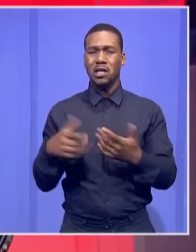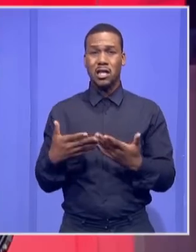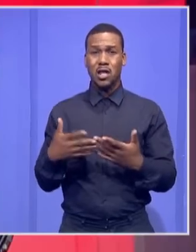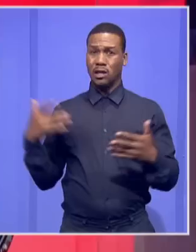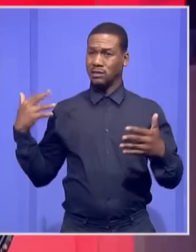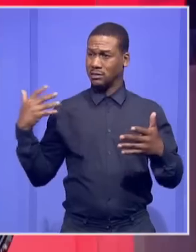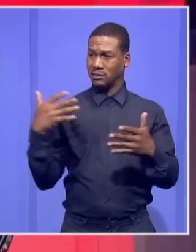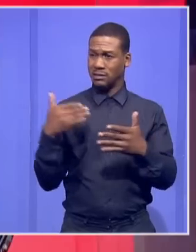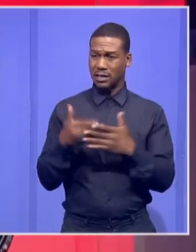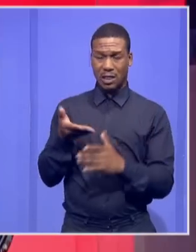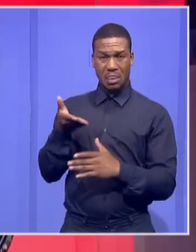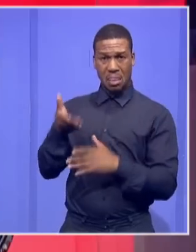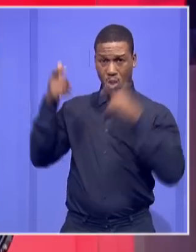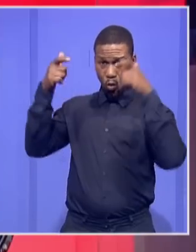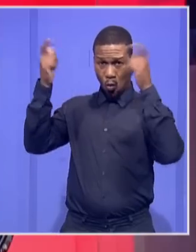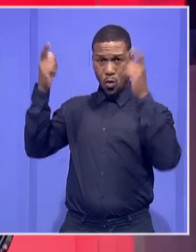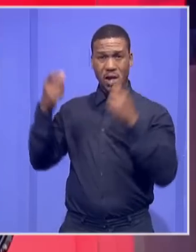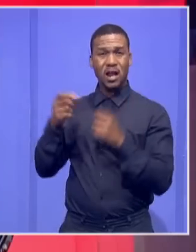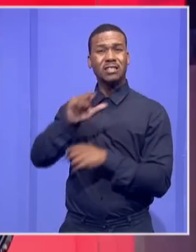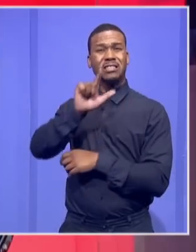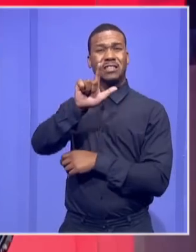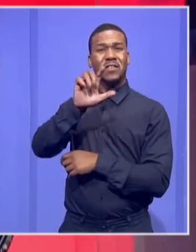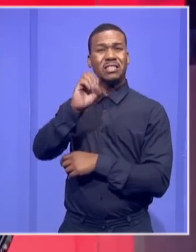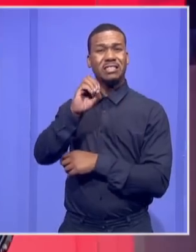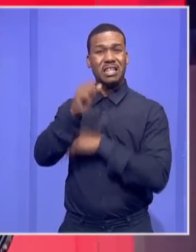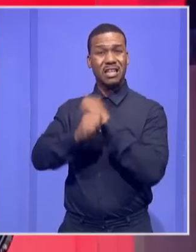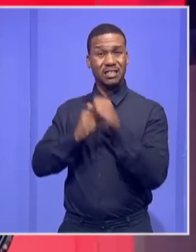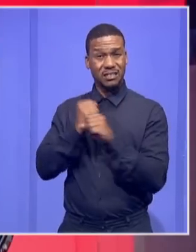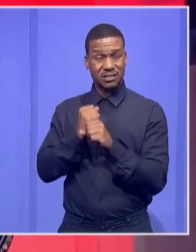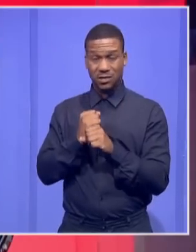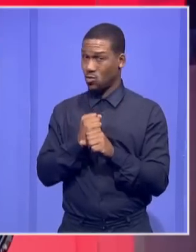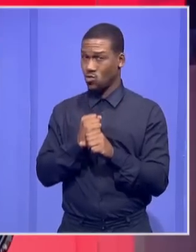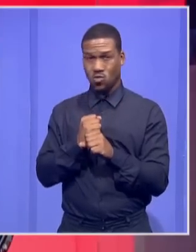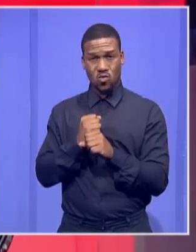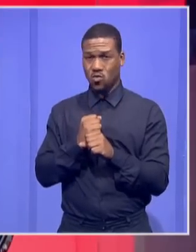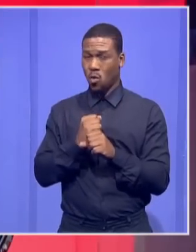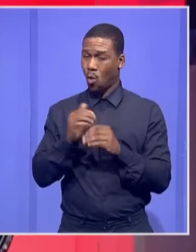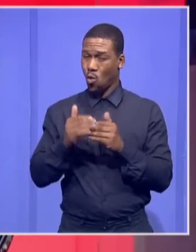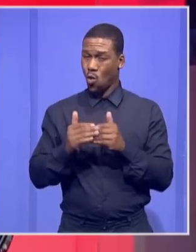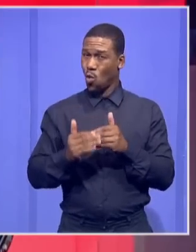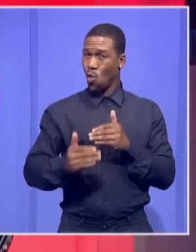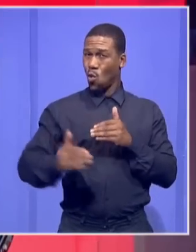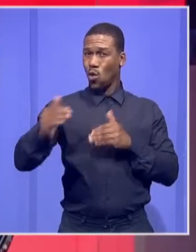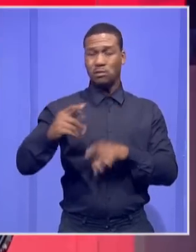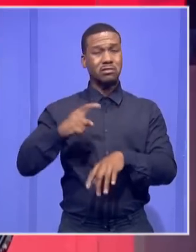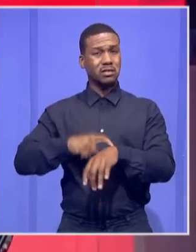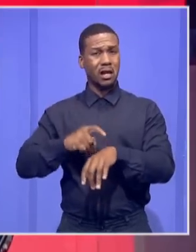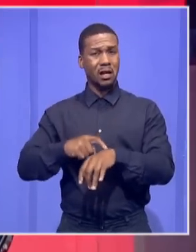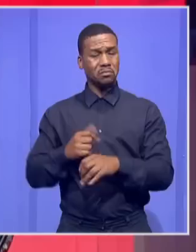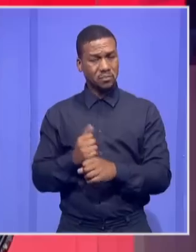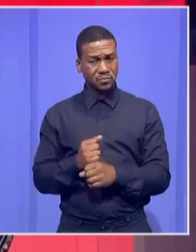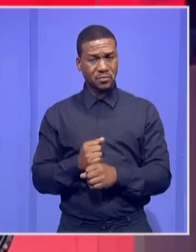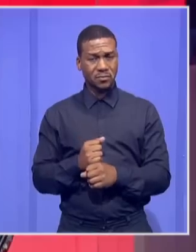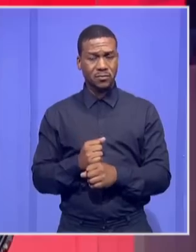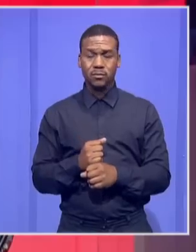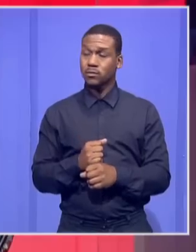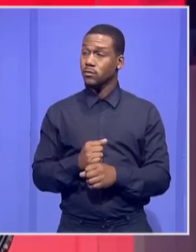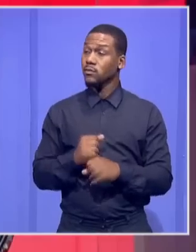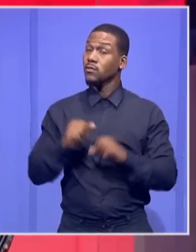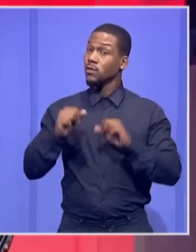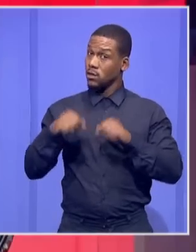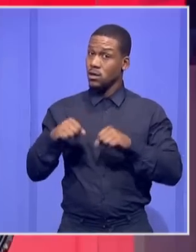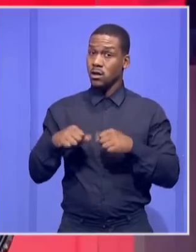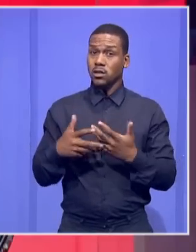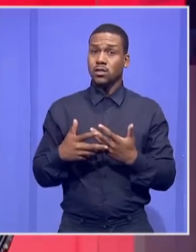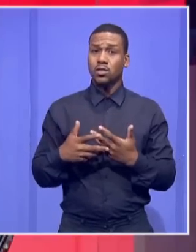the longest serving monarch that we know of. And, you know, it has been quite amazing, but I think we're going to talk more about this the entire broadcast.